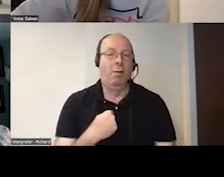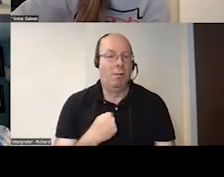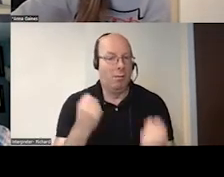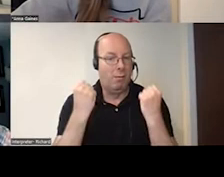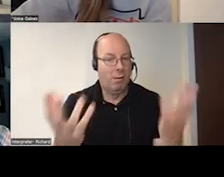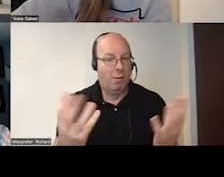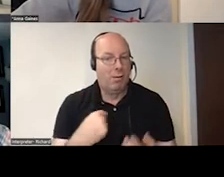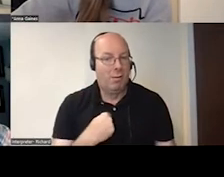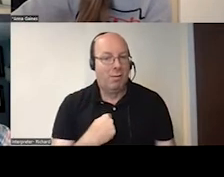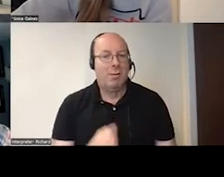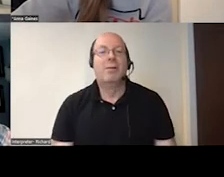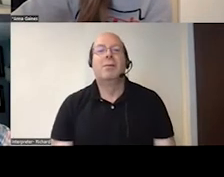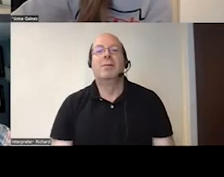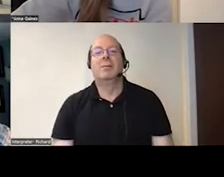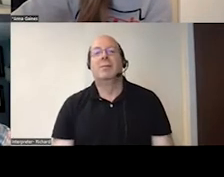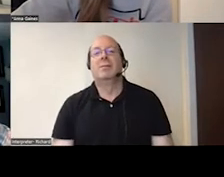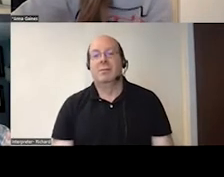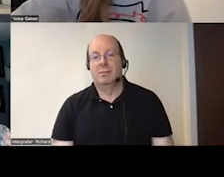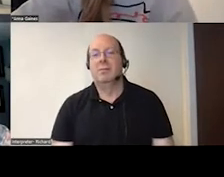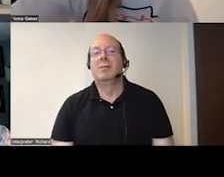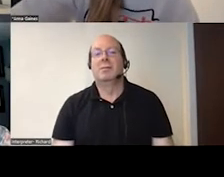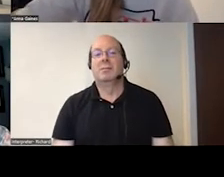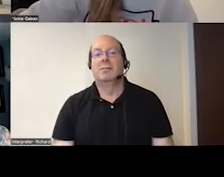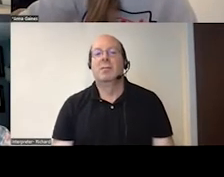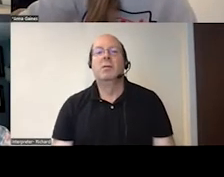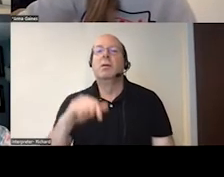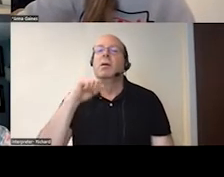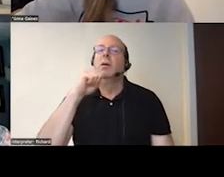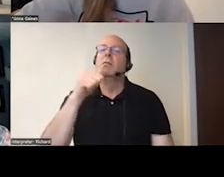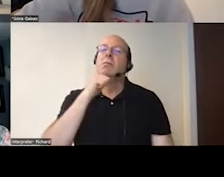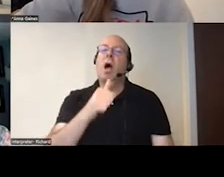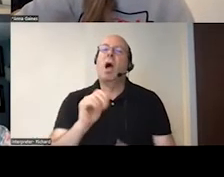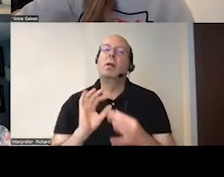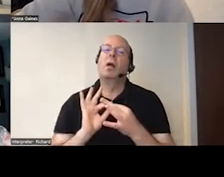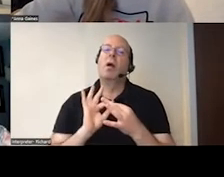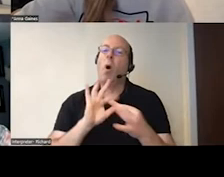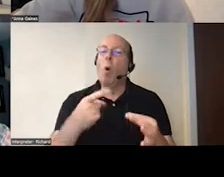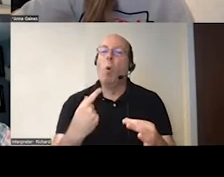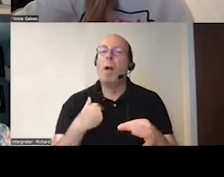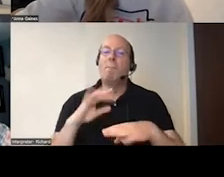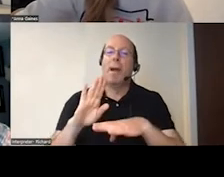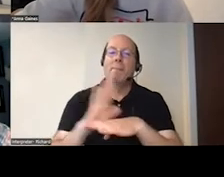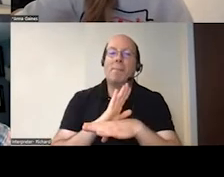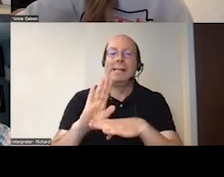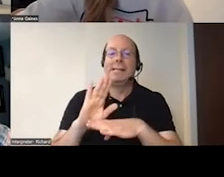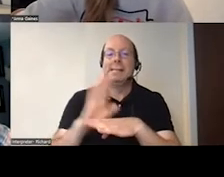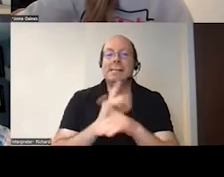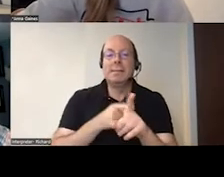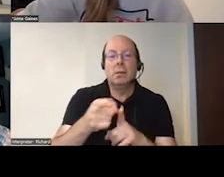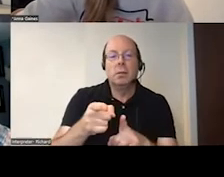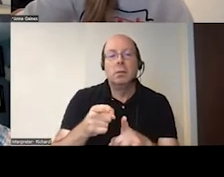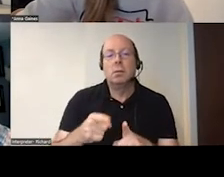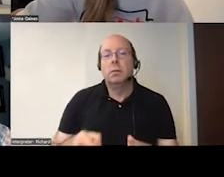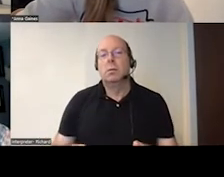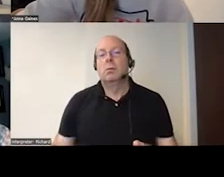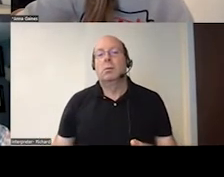So I don't think this is specific to my industry, but there are like so many possibilities of what you can do